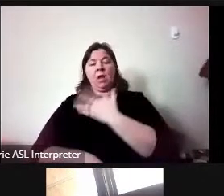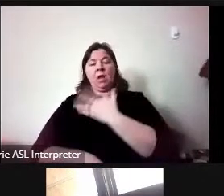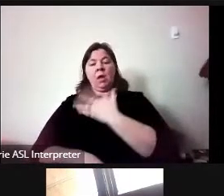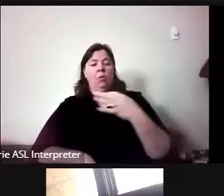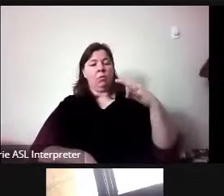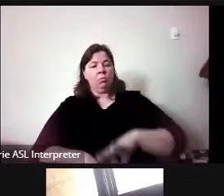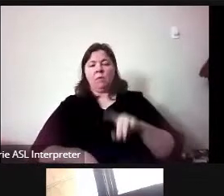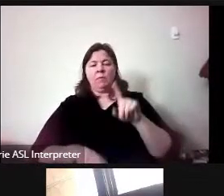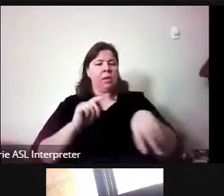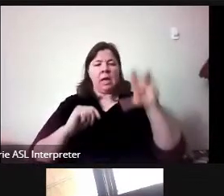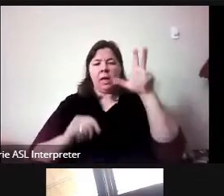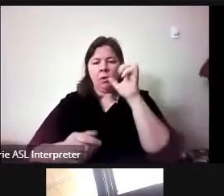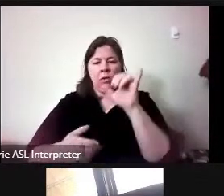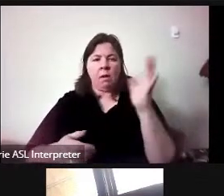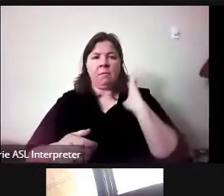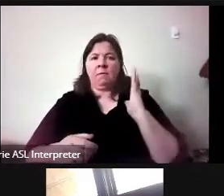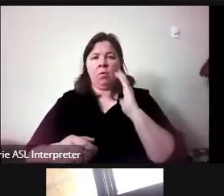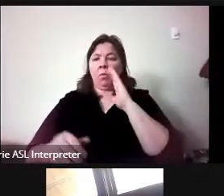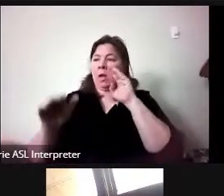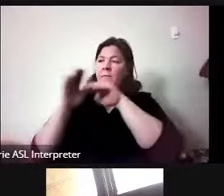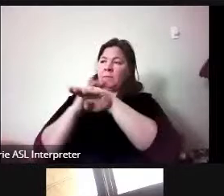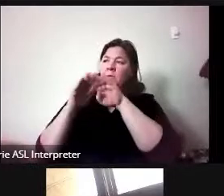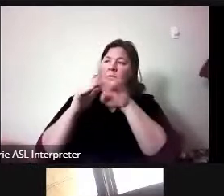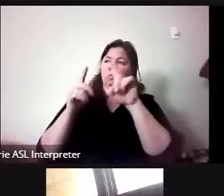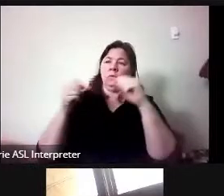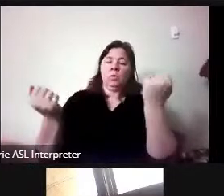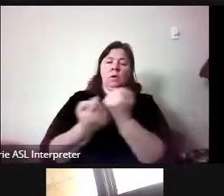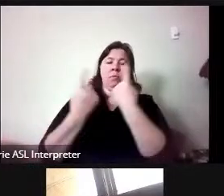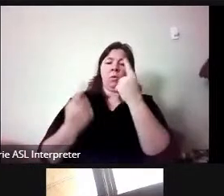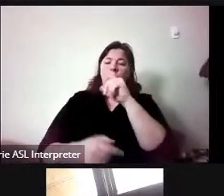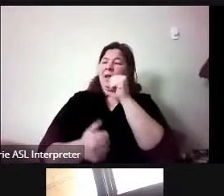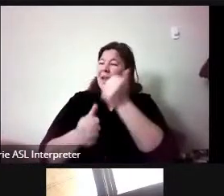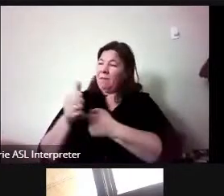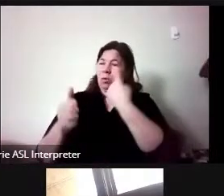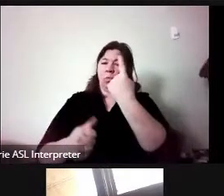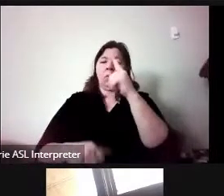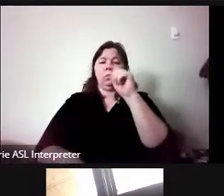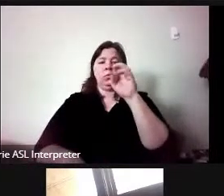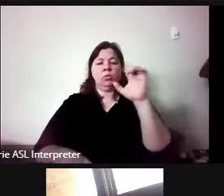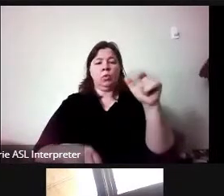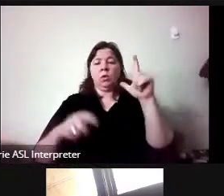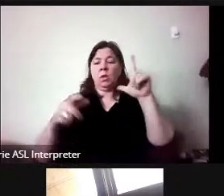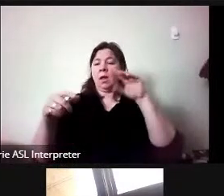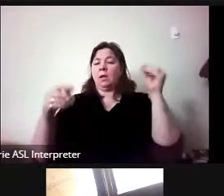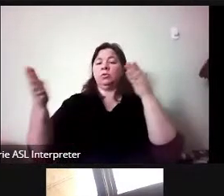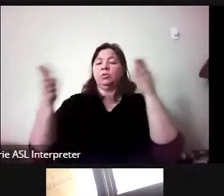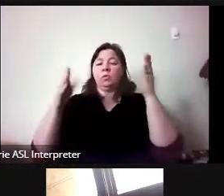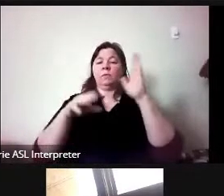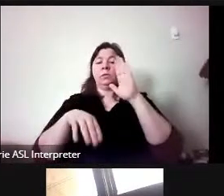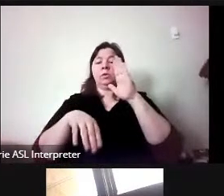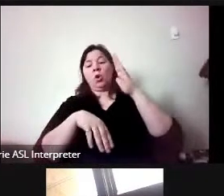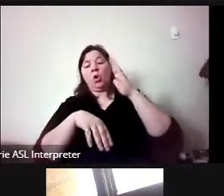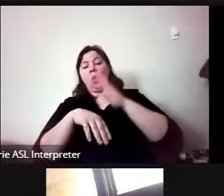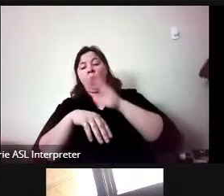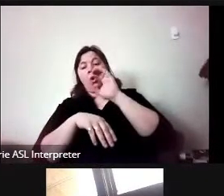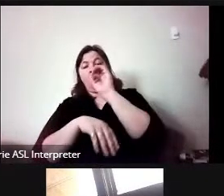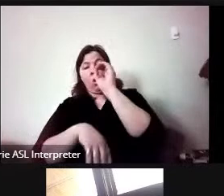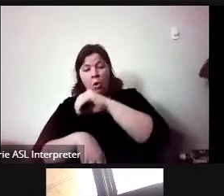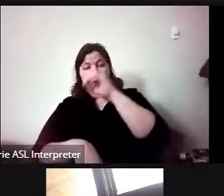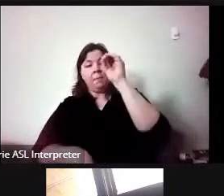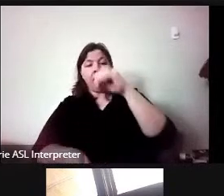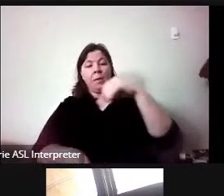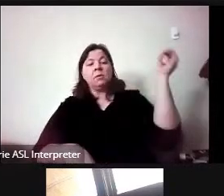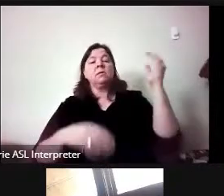of. You will have access to every single tool and service Onpassive has. At the moment, we have